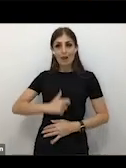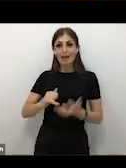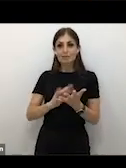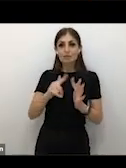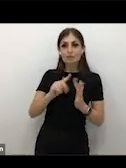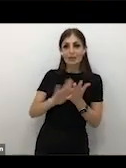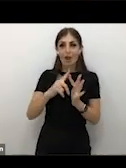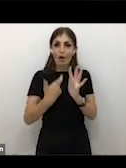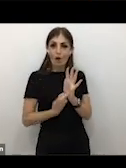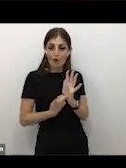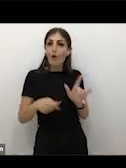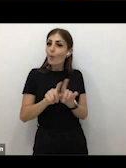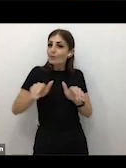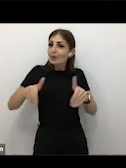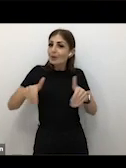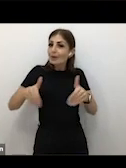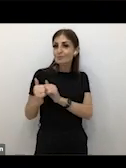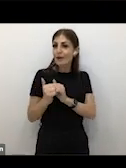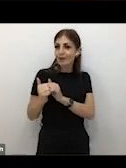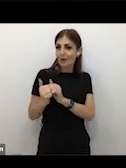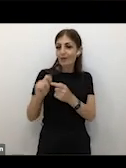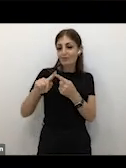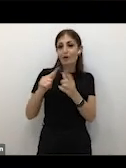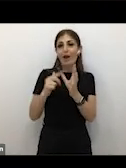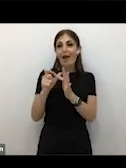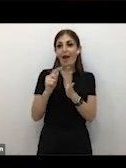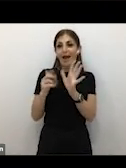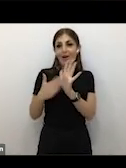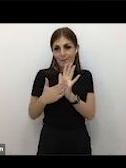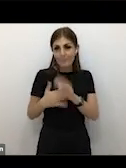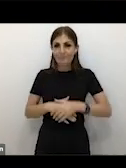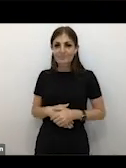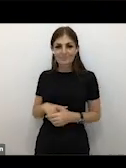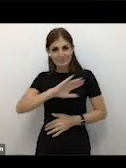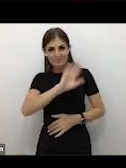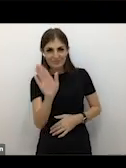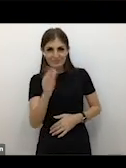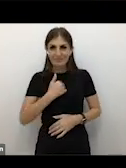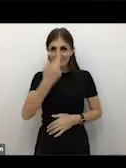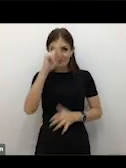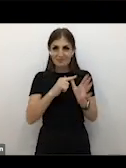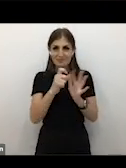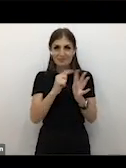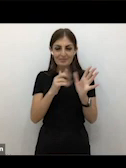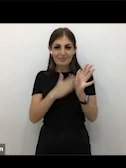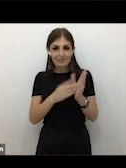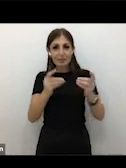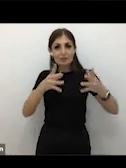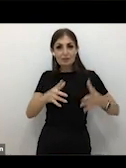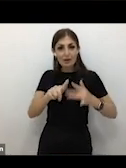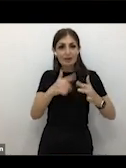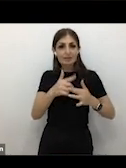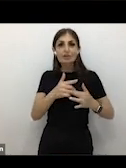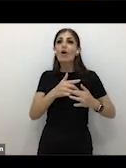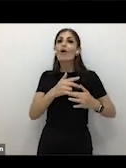I'd also like to introduce my colleagues, starting off with Adam. Hi, my name is Adam McGowan, and I'm the Director of